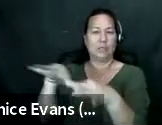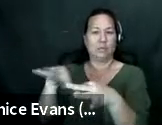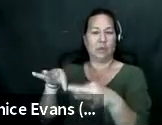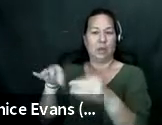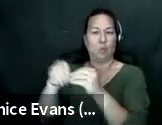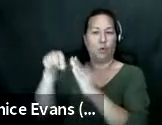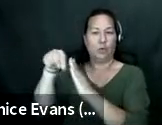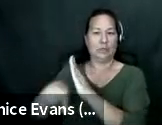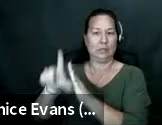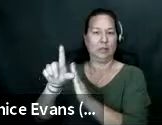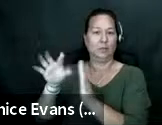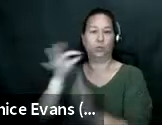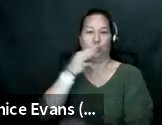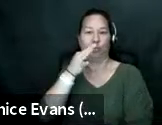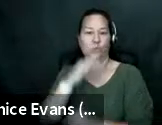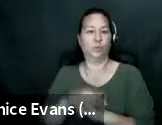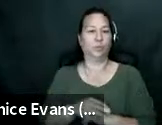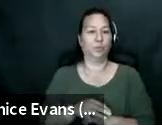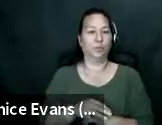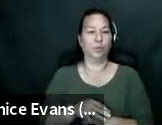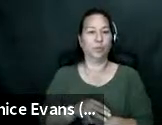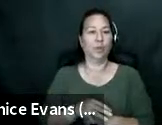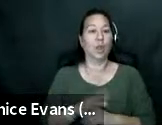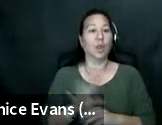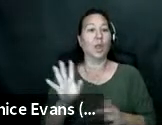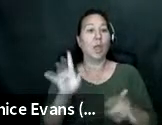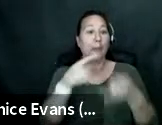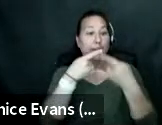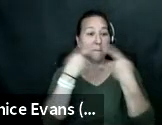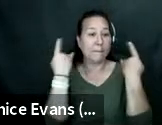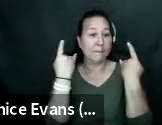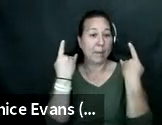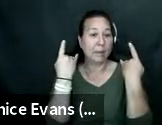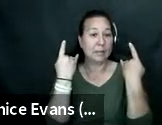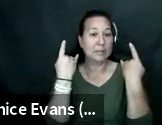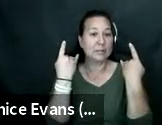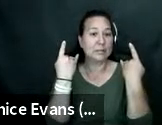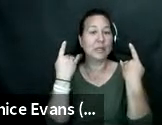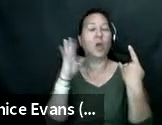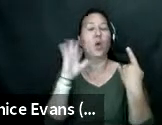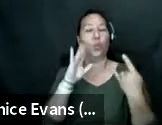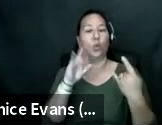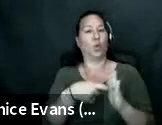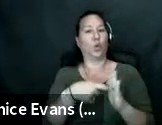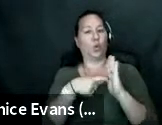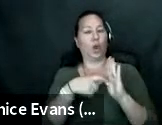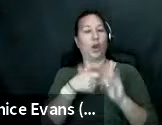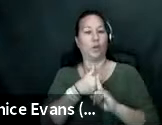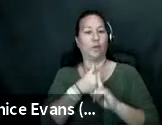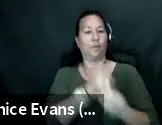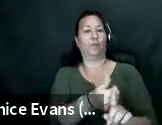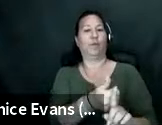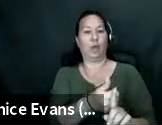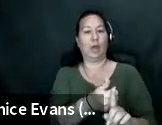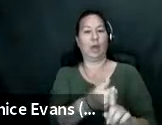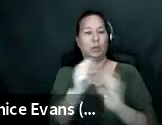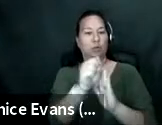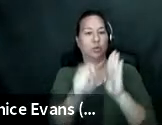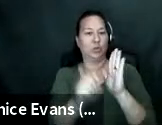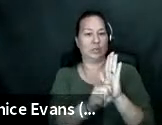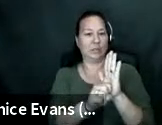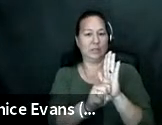Face coverings and masking, we are required to follow the state's face covering